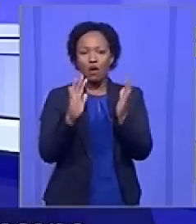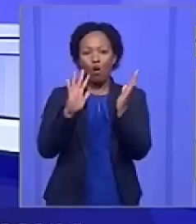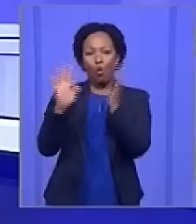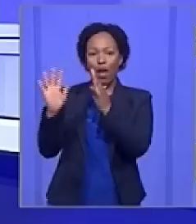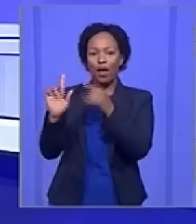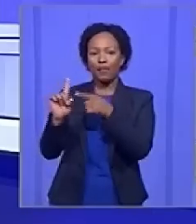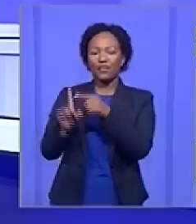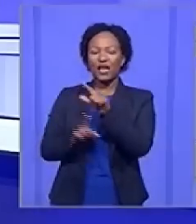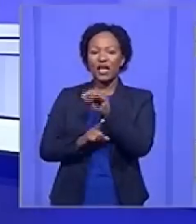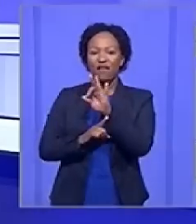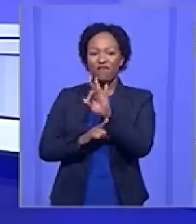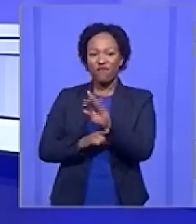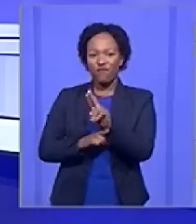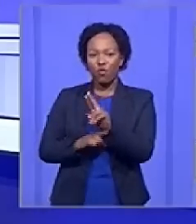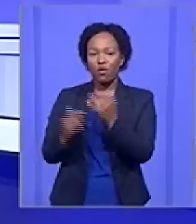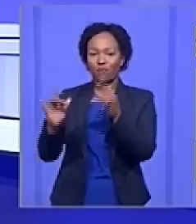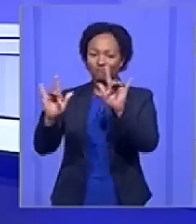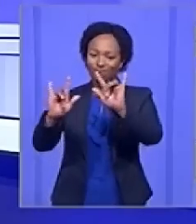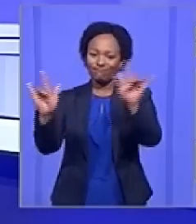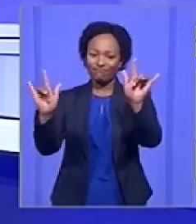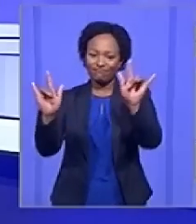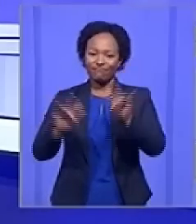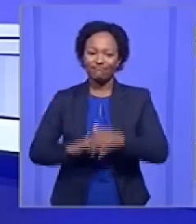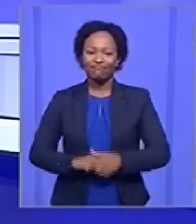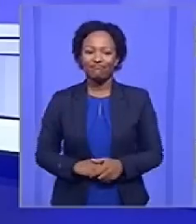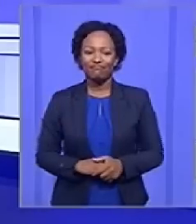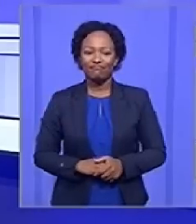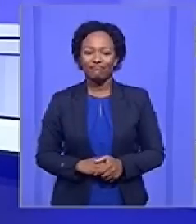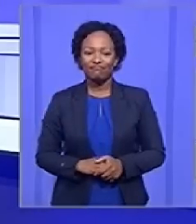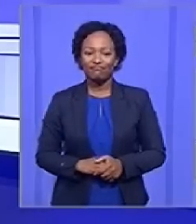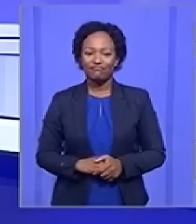lefu Motaung. Kgotso.